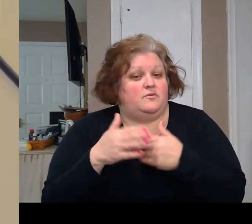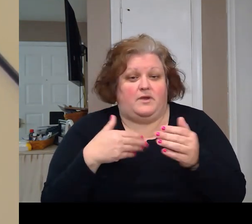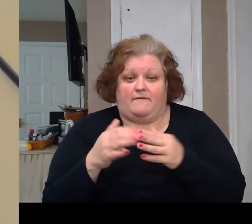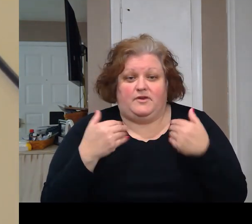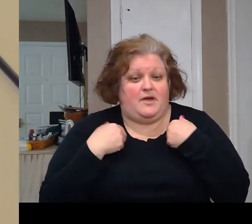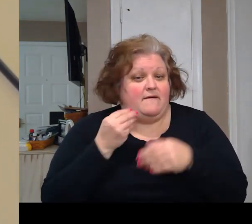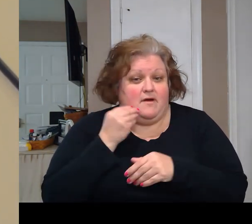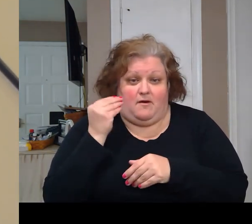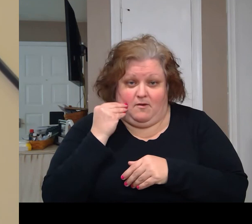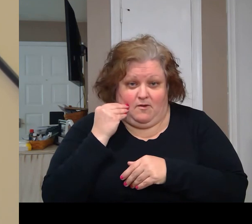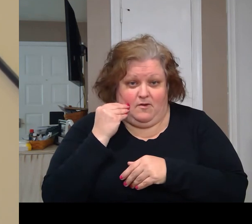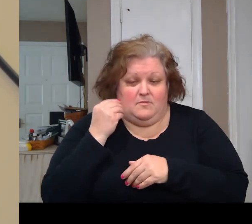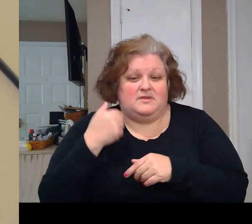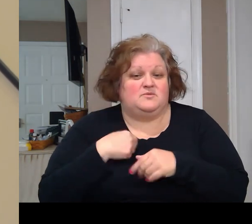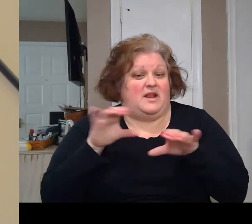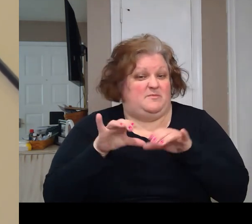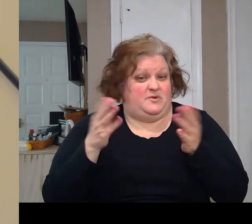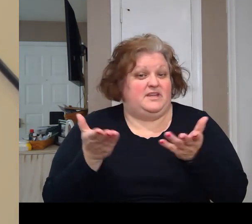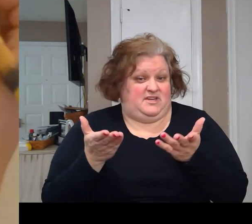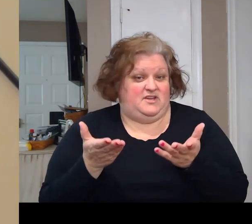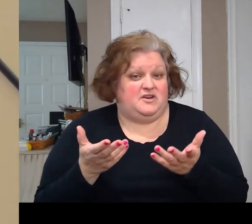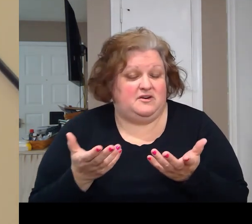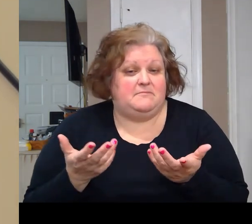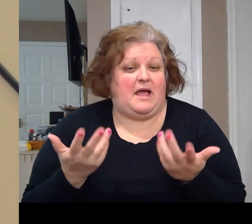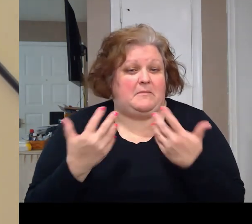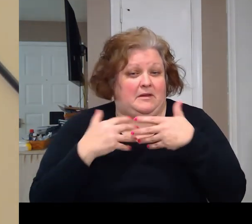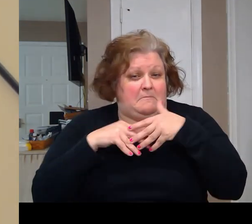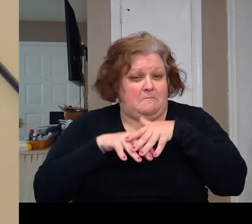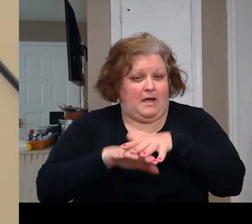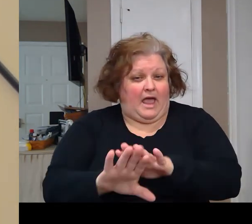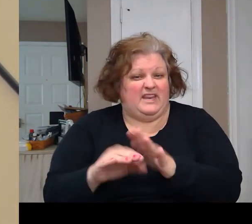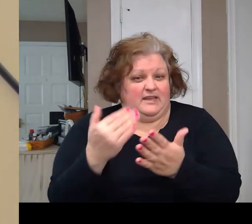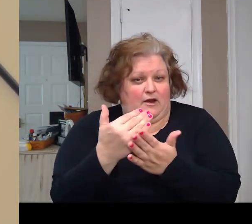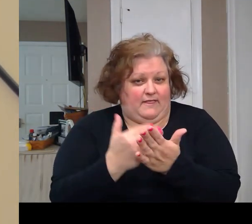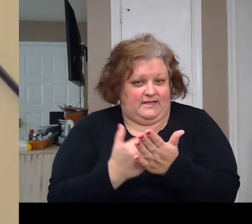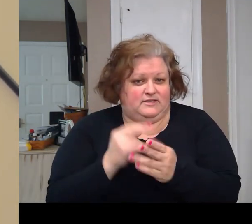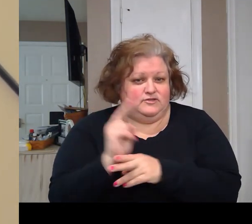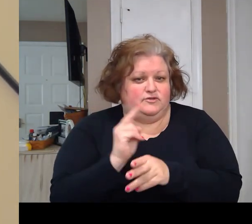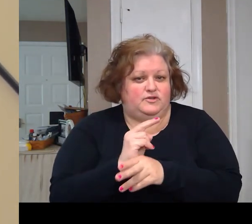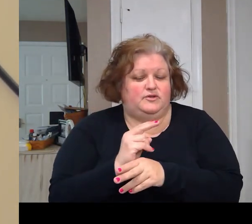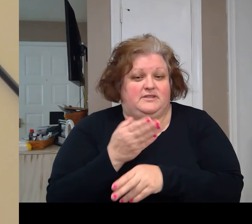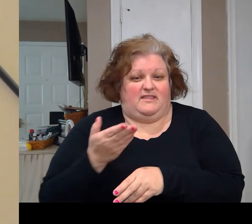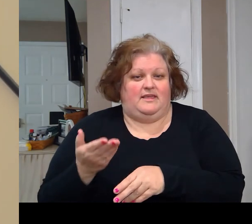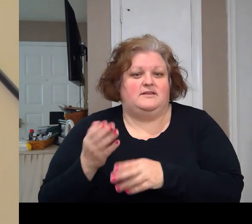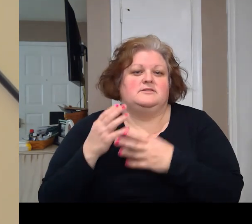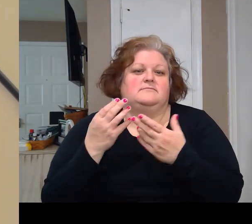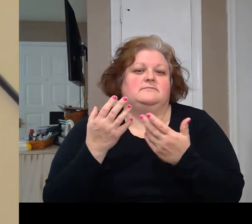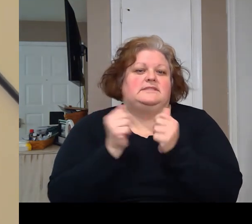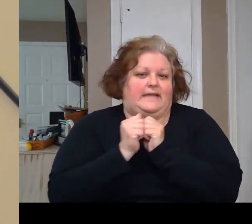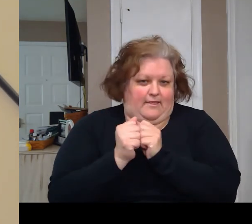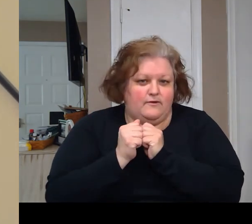have at home. This is just what I'm doing here. I'm combining our last couple of lessons to use those materials all